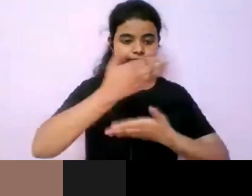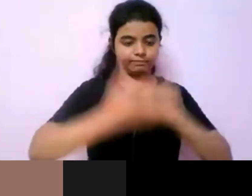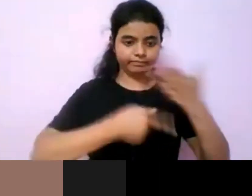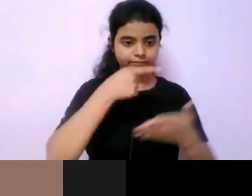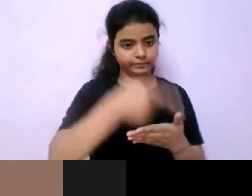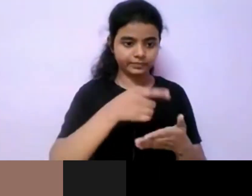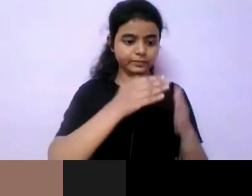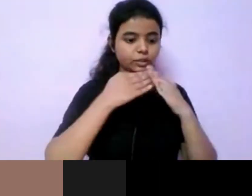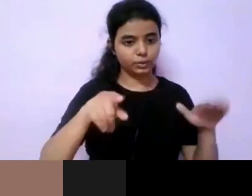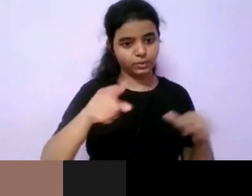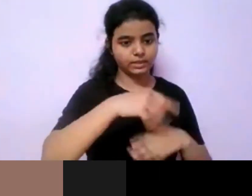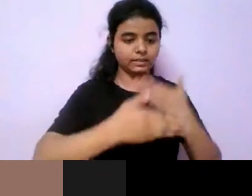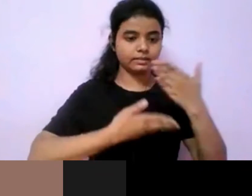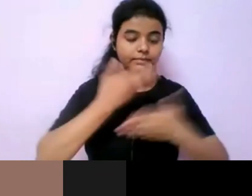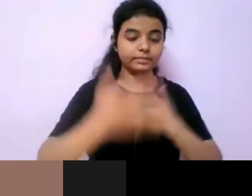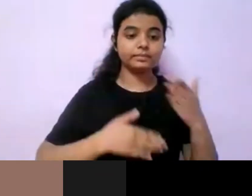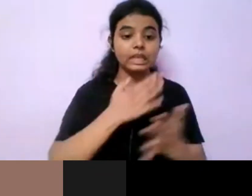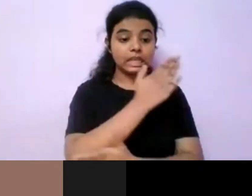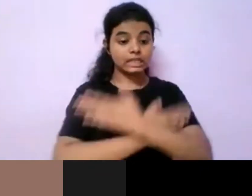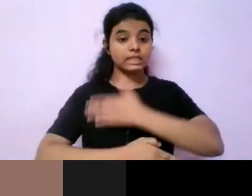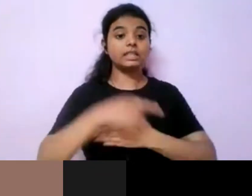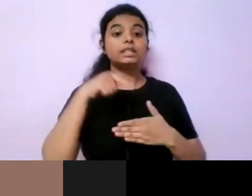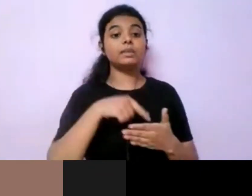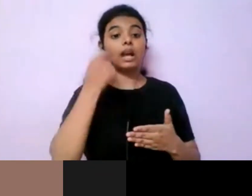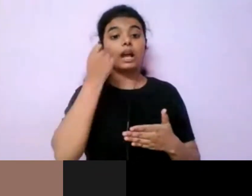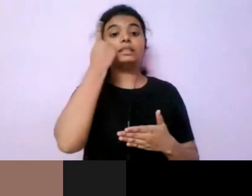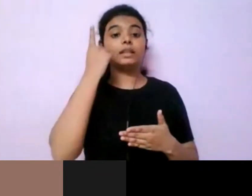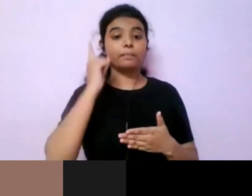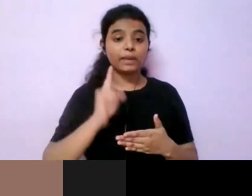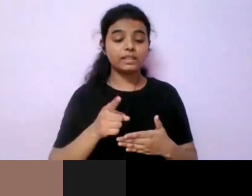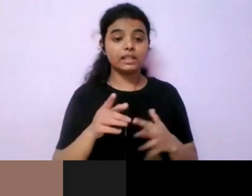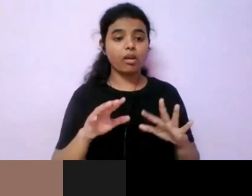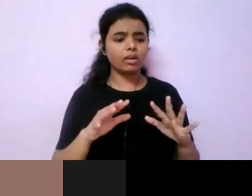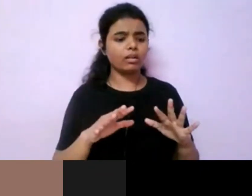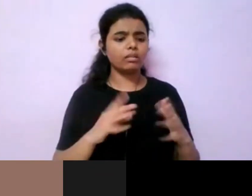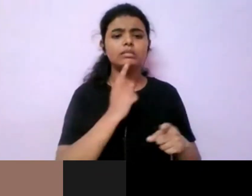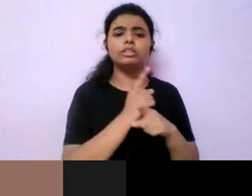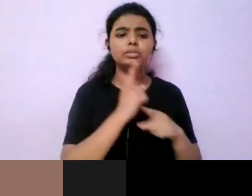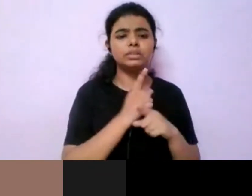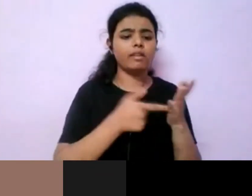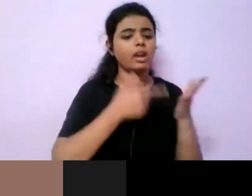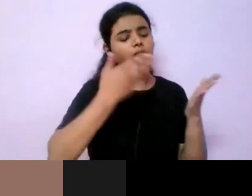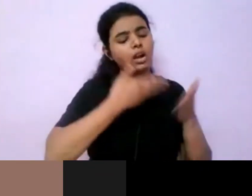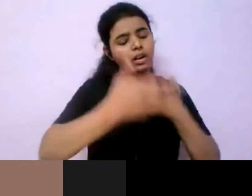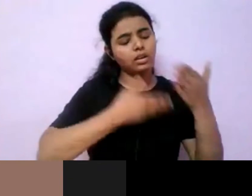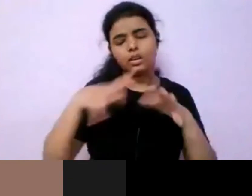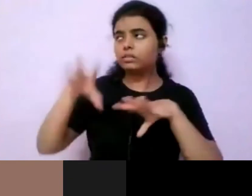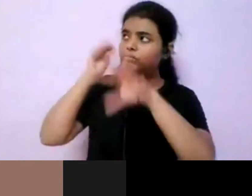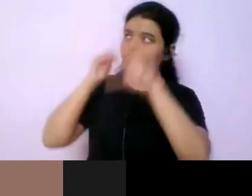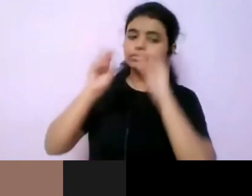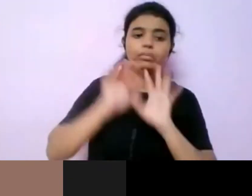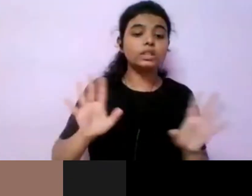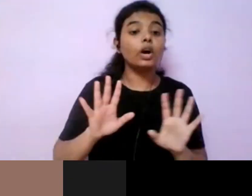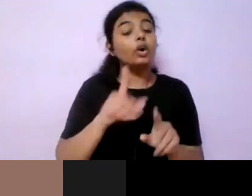understand disability as a discursive construction, and then probably engage